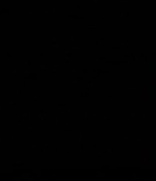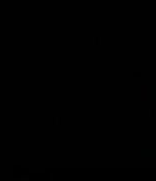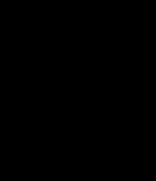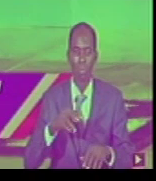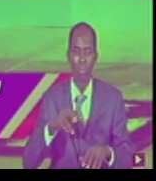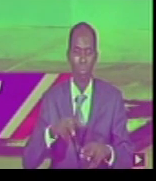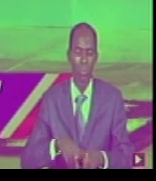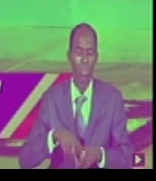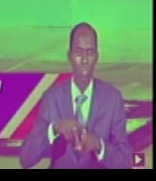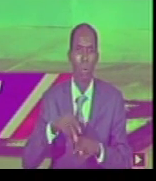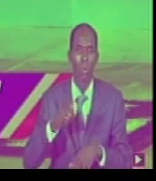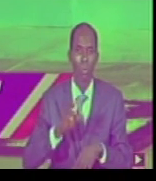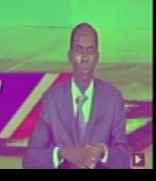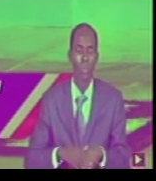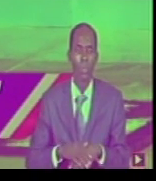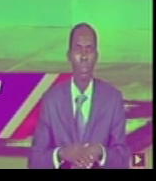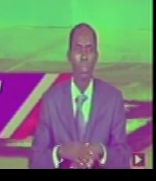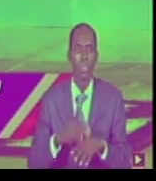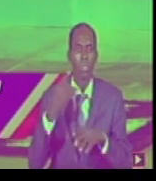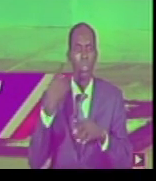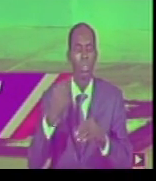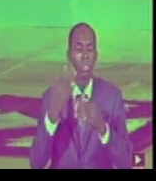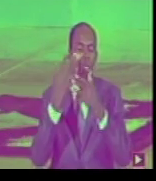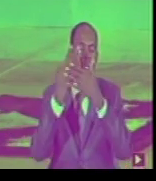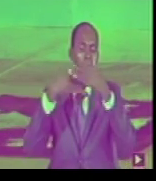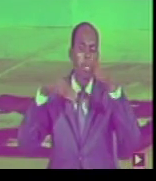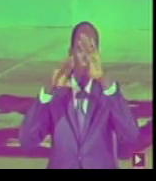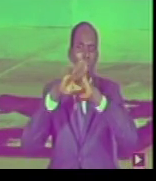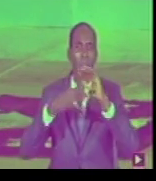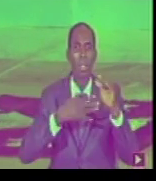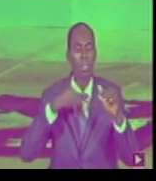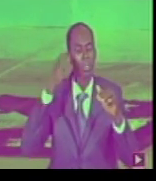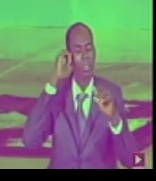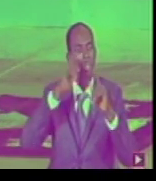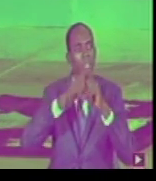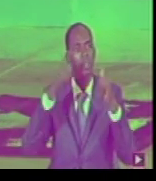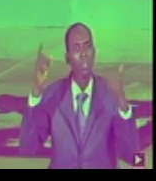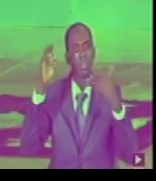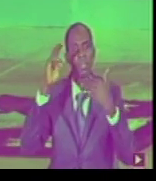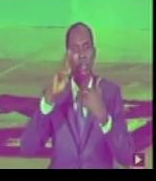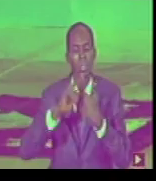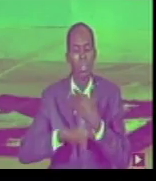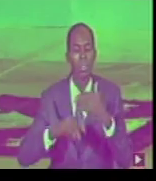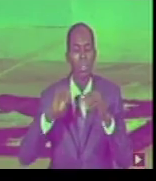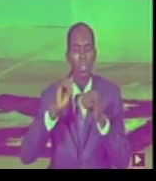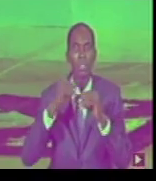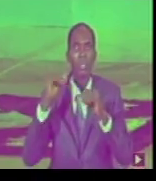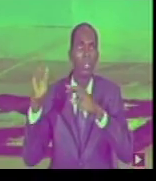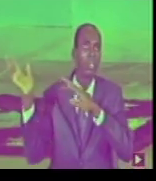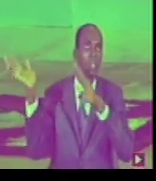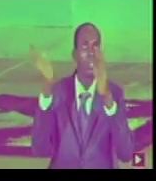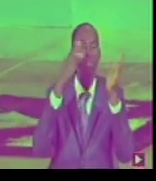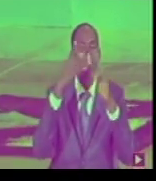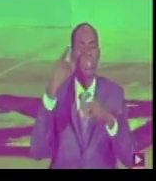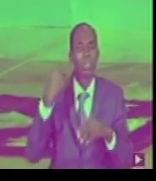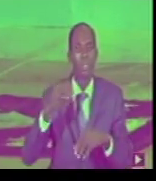and in his excellency on the sky. The eternal God is your